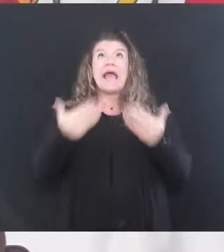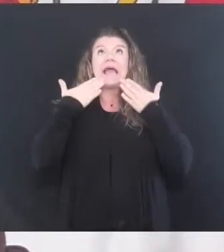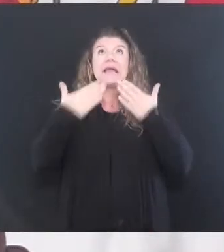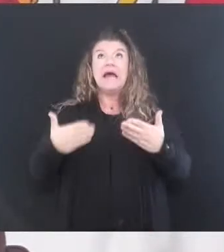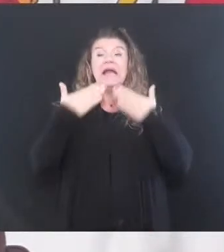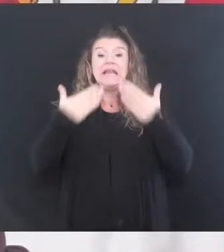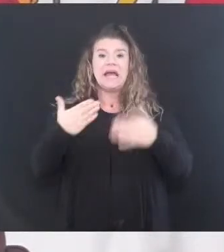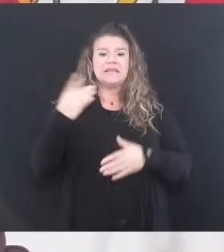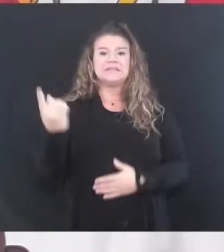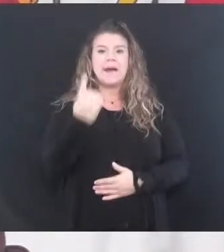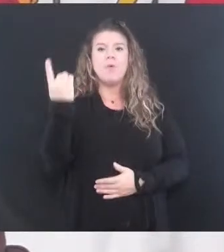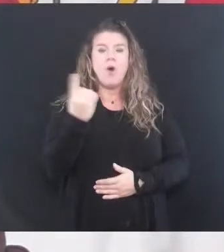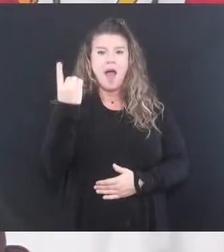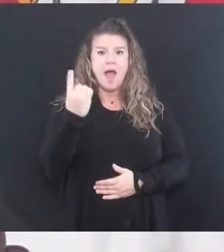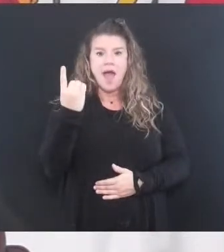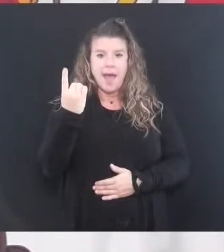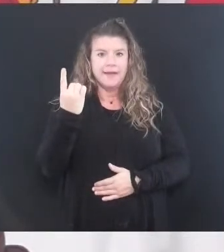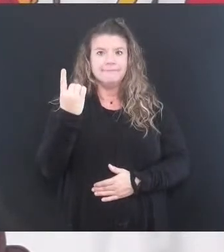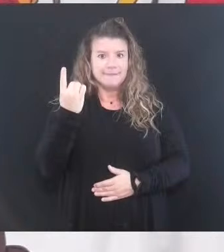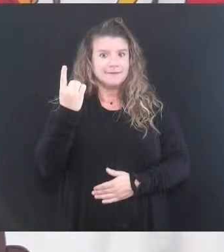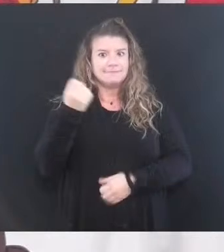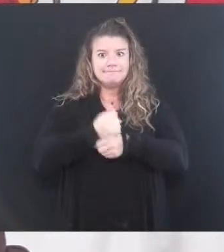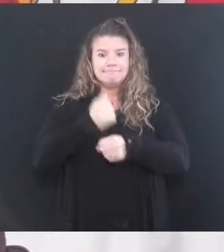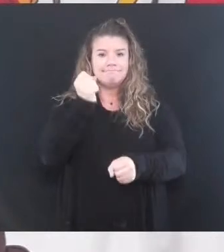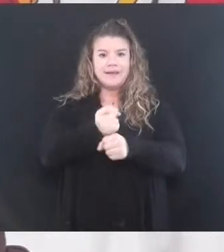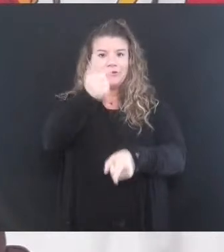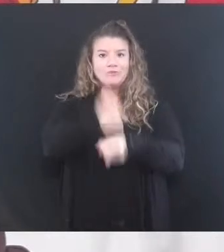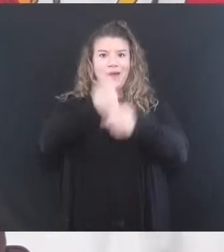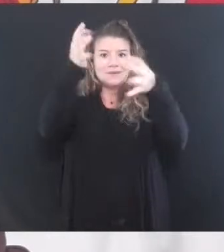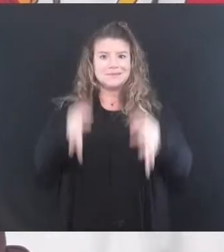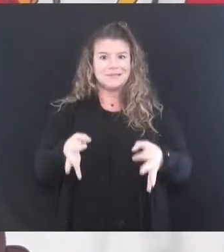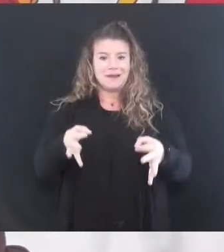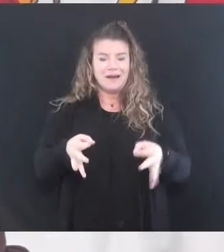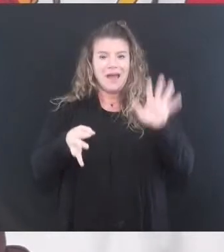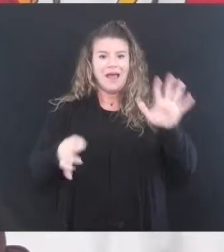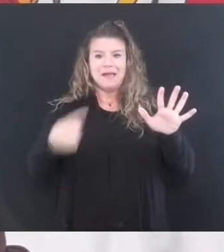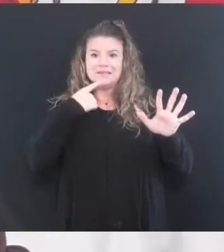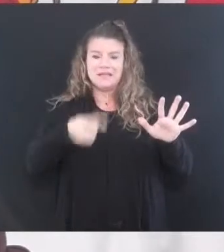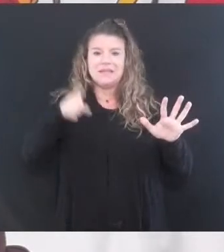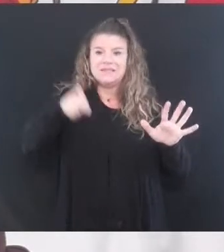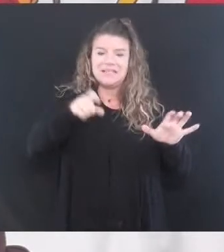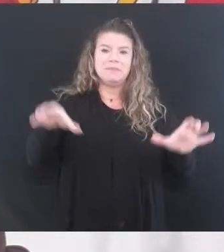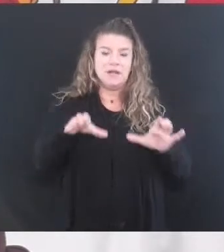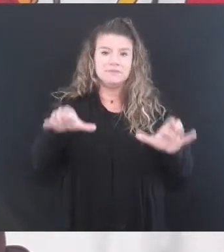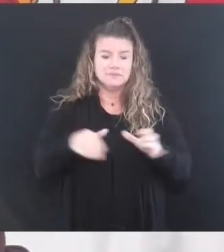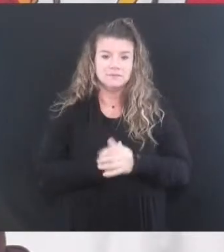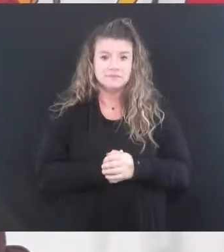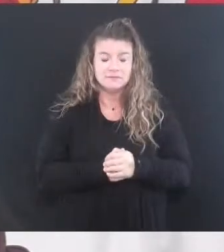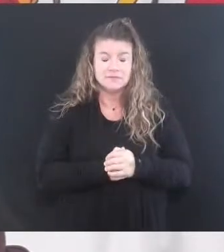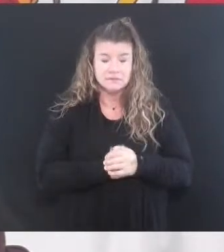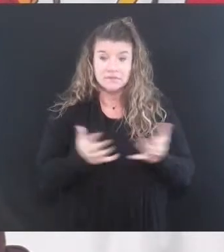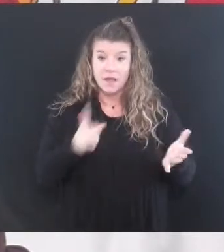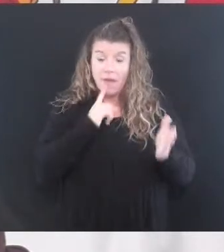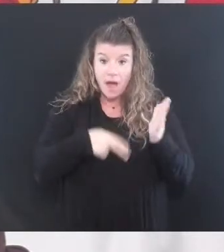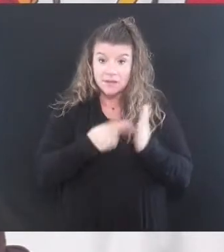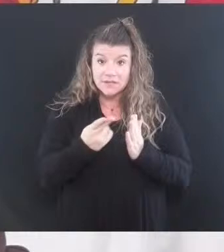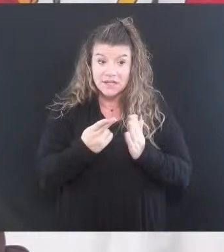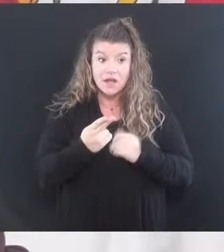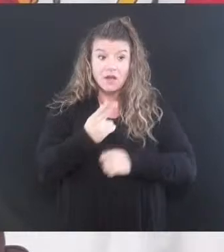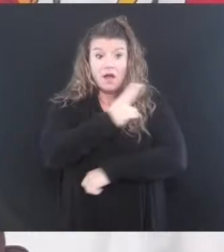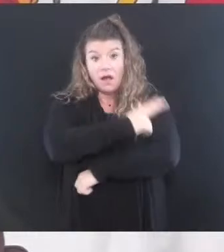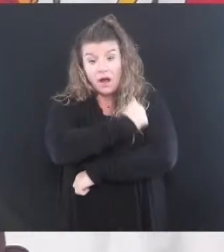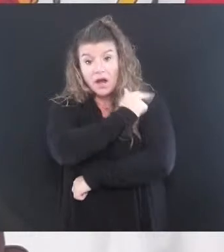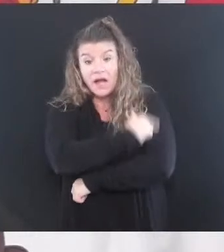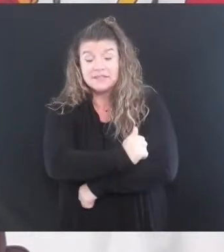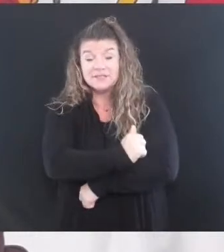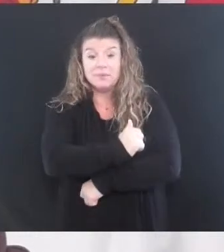somebody is finally coming to their senses and saying this has to be done, because literally our hospitals